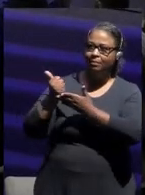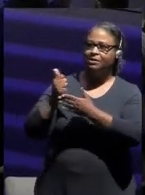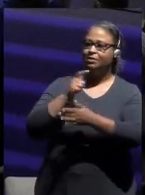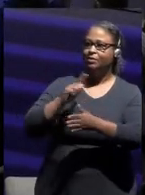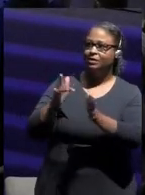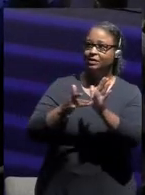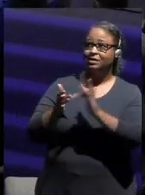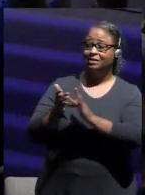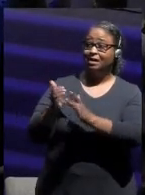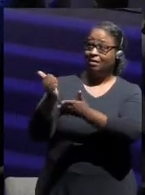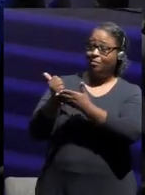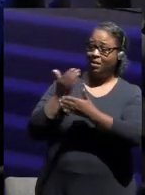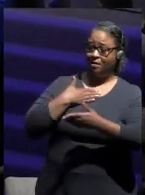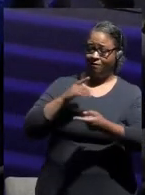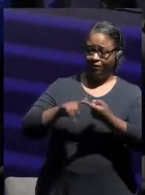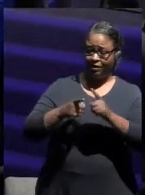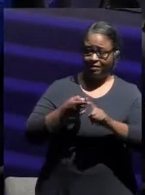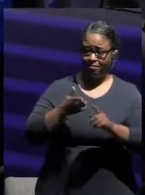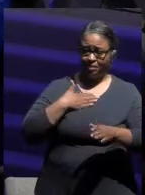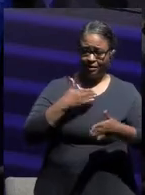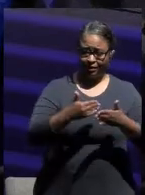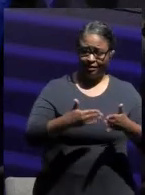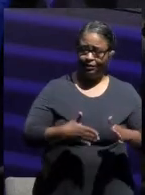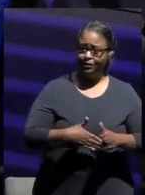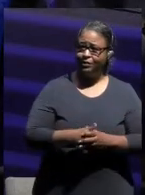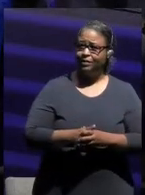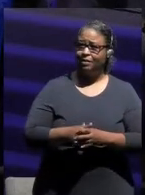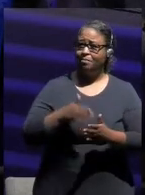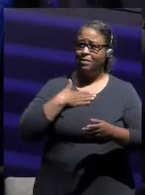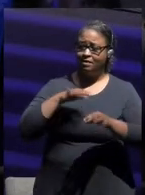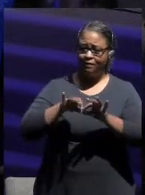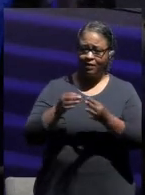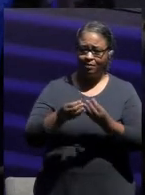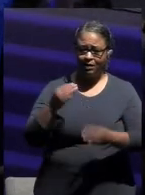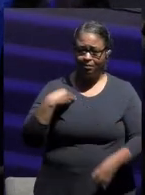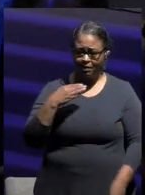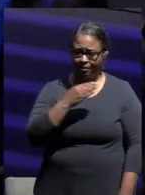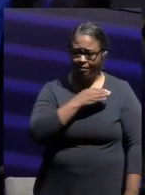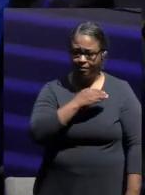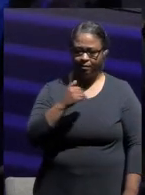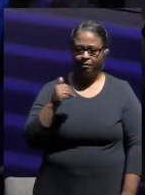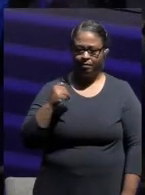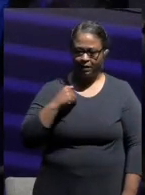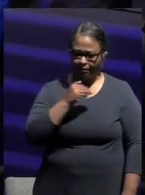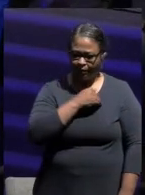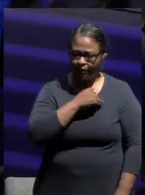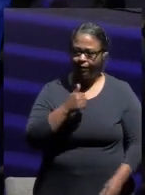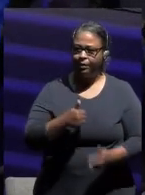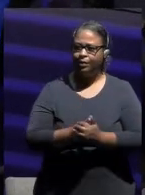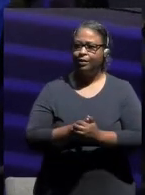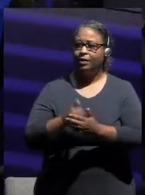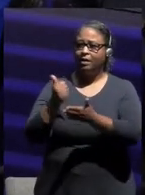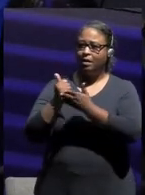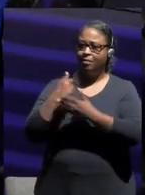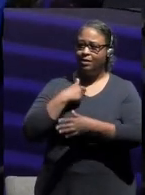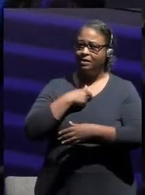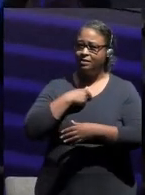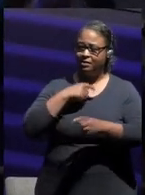Help my friend. Help my neighbor. Help my family member. Help us to learn to come to